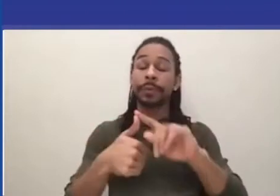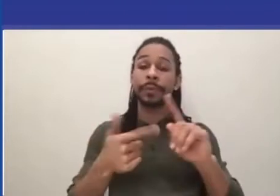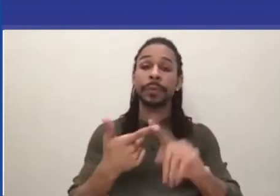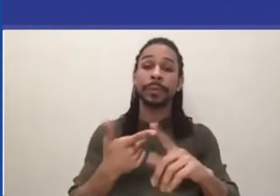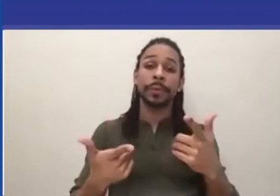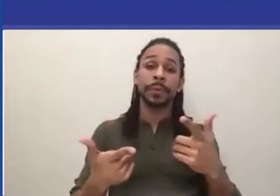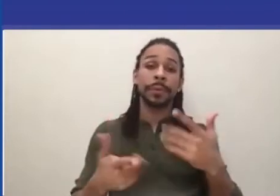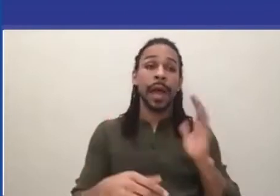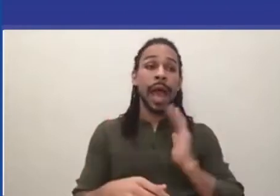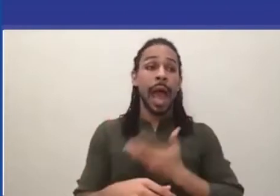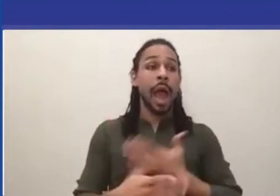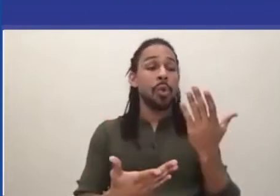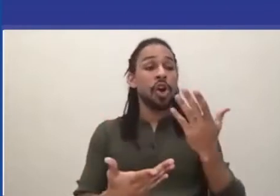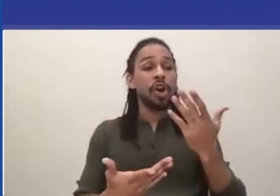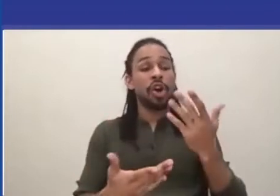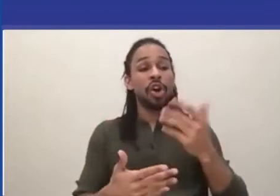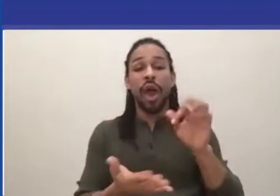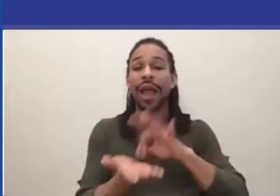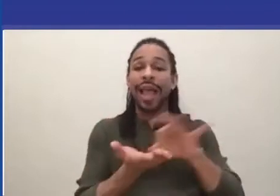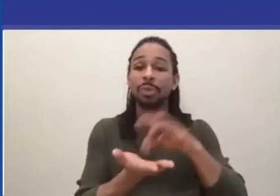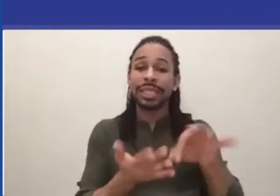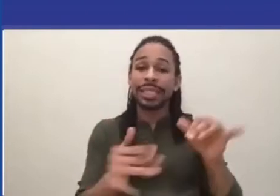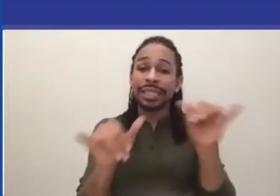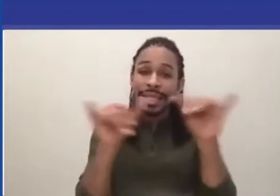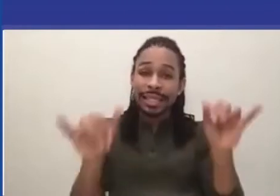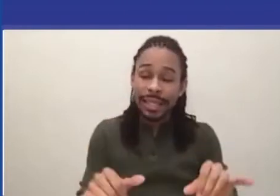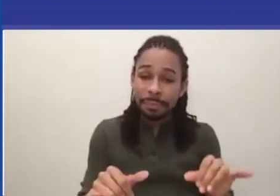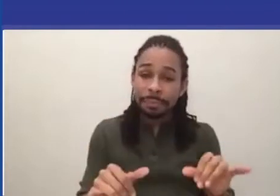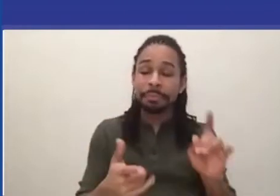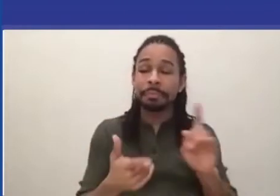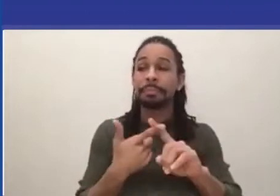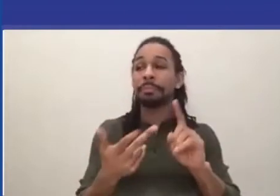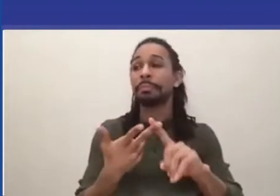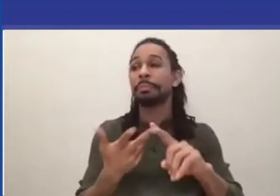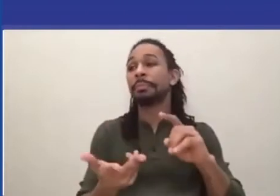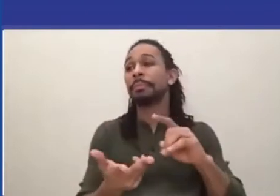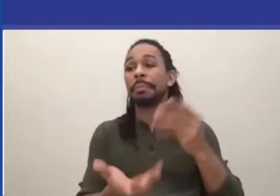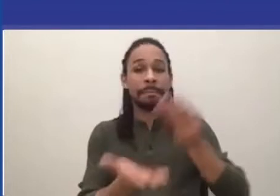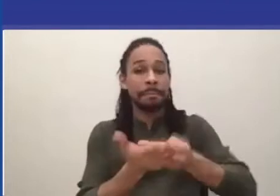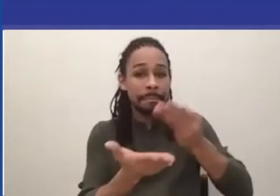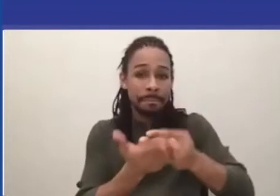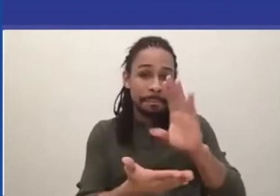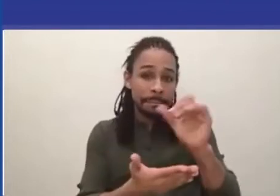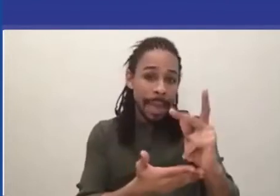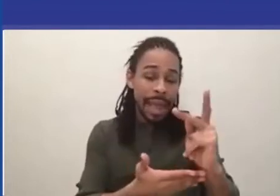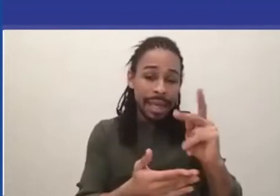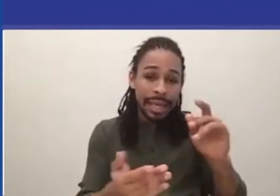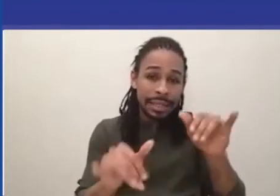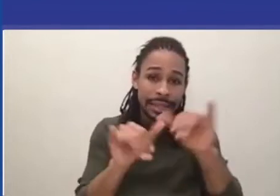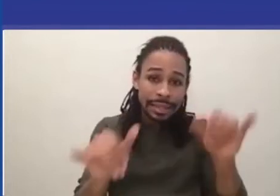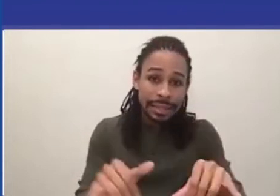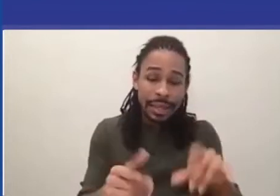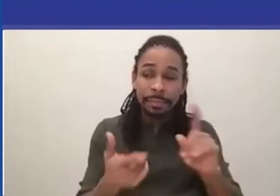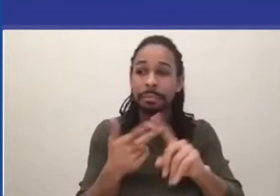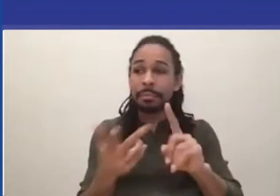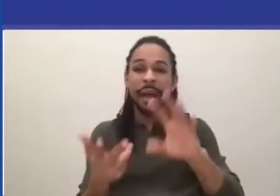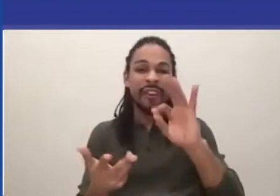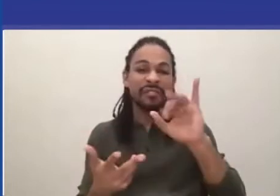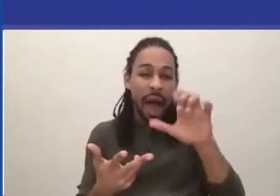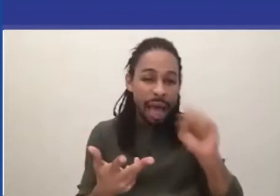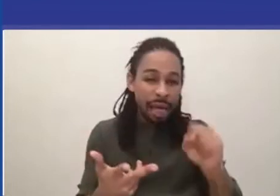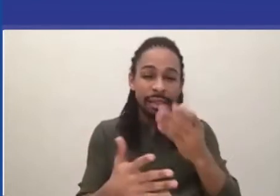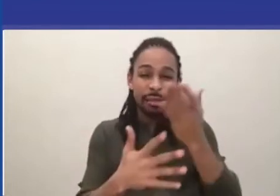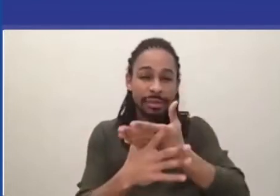system, that we could work on our banking system. And then we also had moments